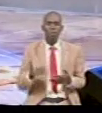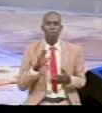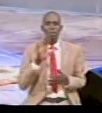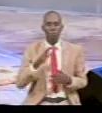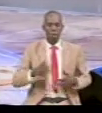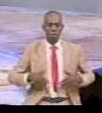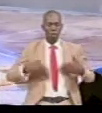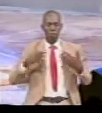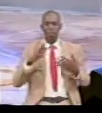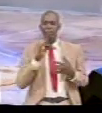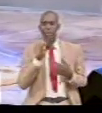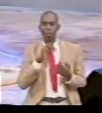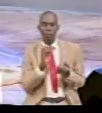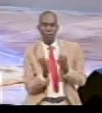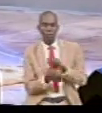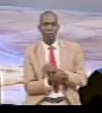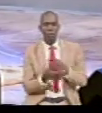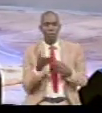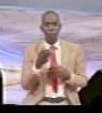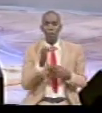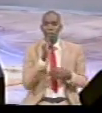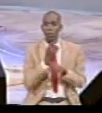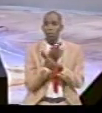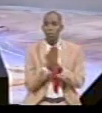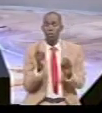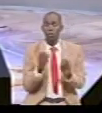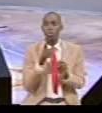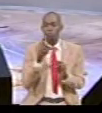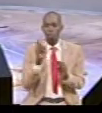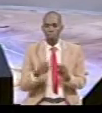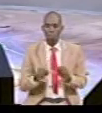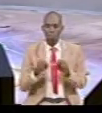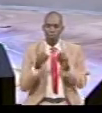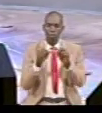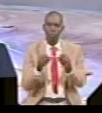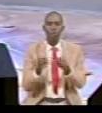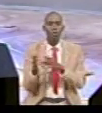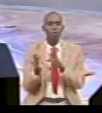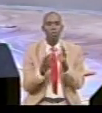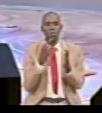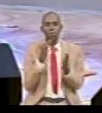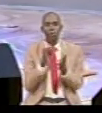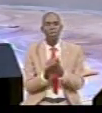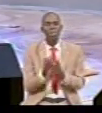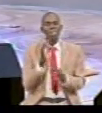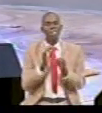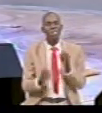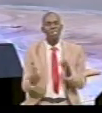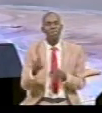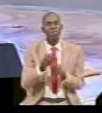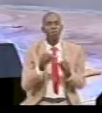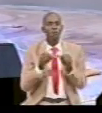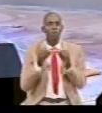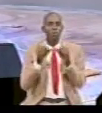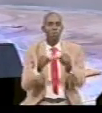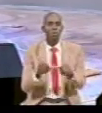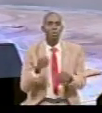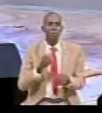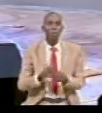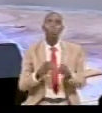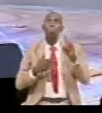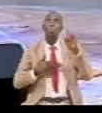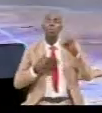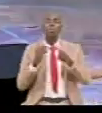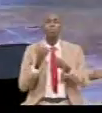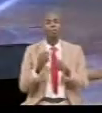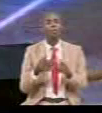and there's redemption. You must continue. Jesus said, if ye continue in my word, then are